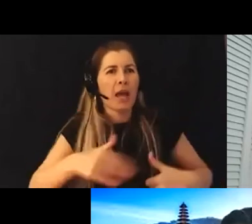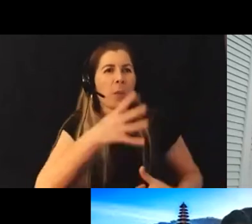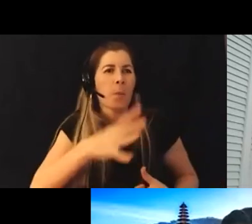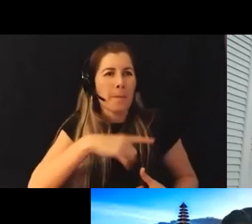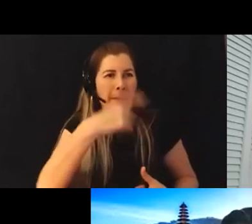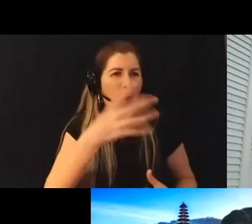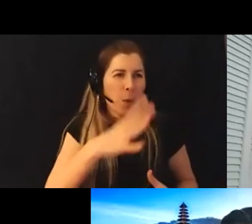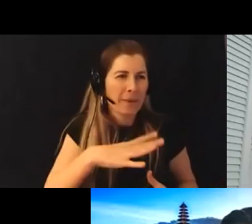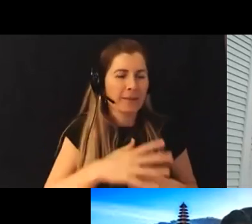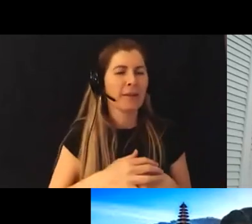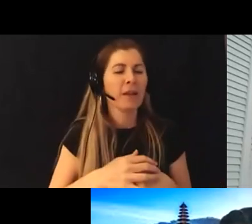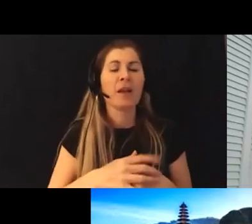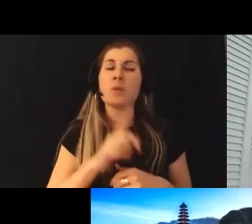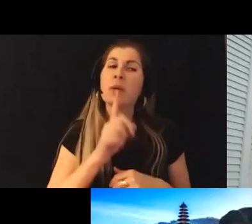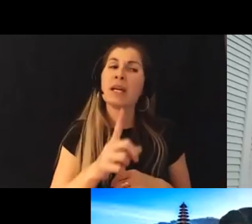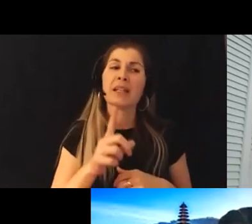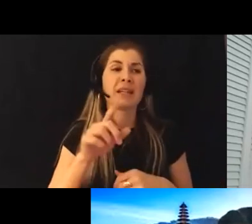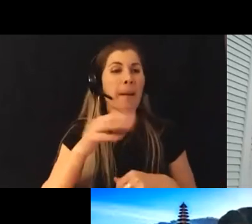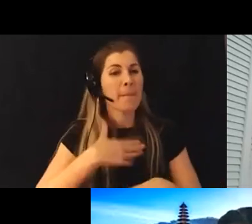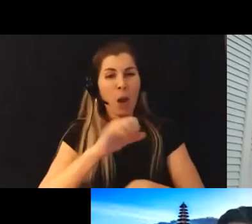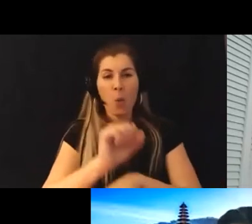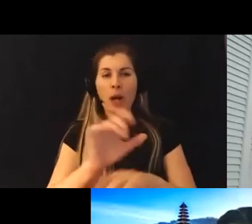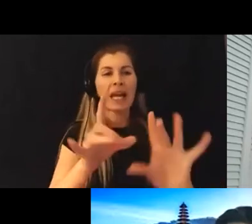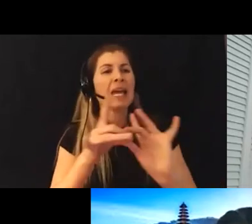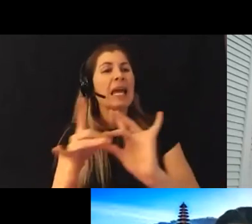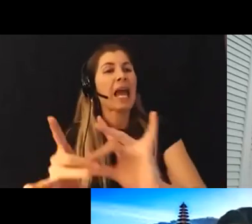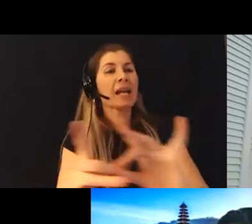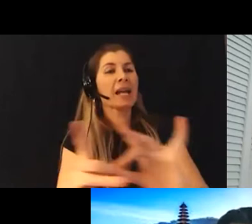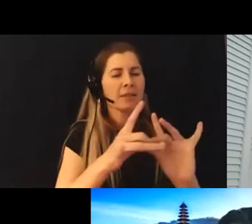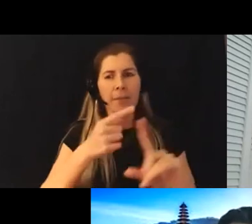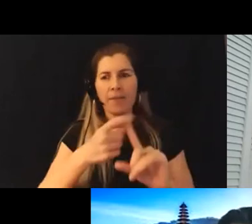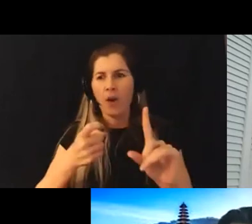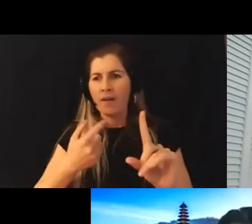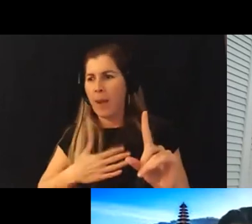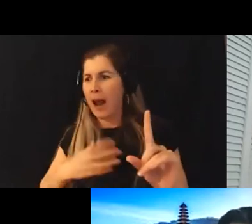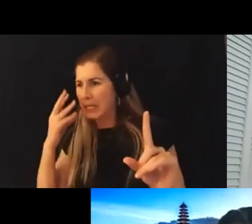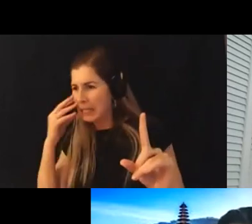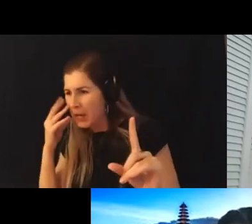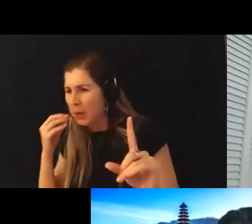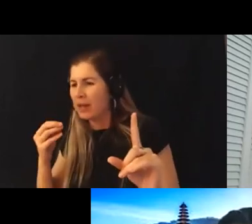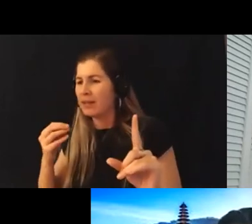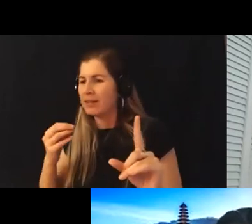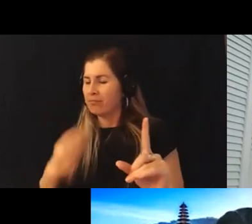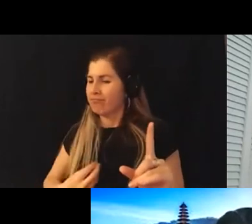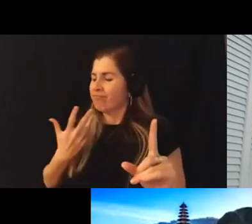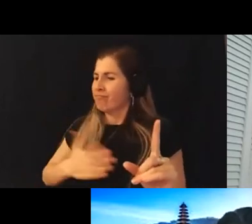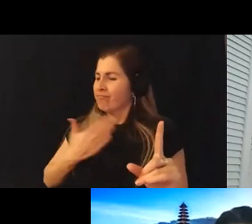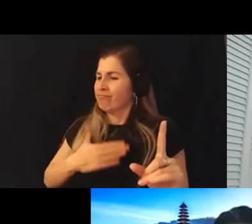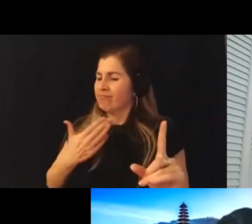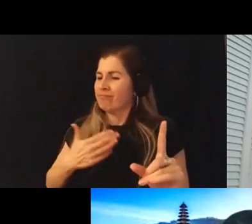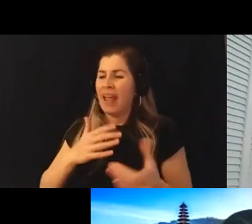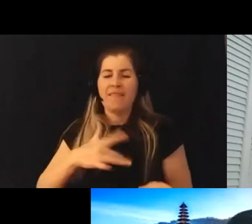work I do. And to me, it's all connected because it's all based on experience and what I find joy in. And the work rises to the top in that